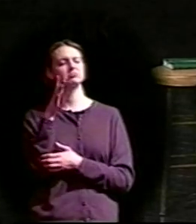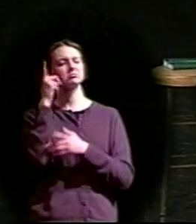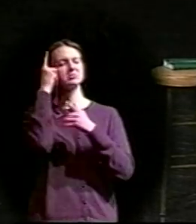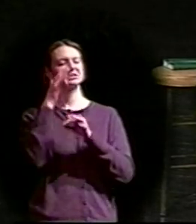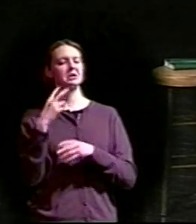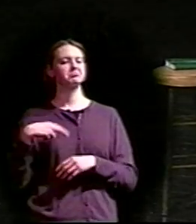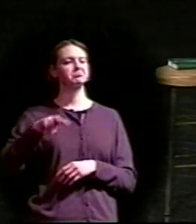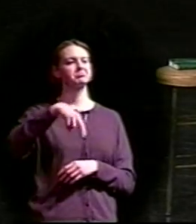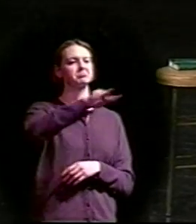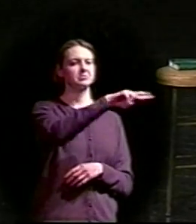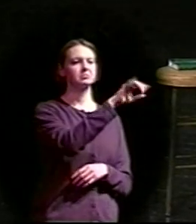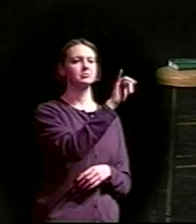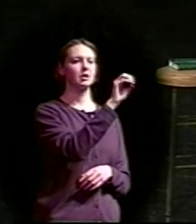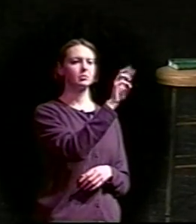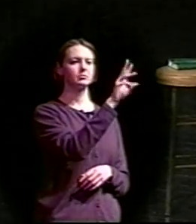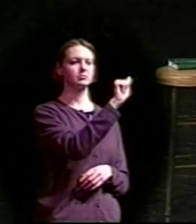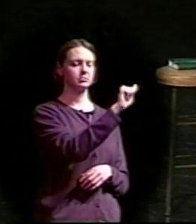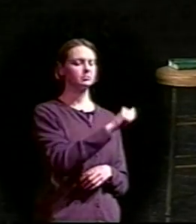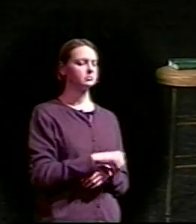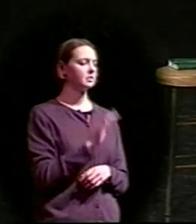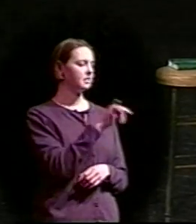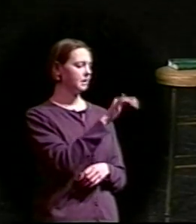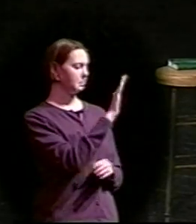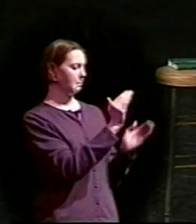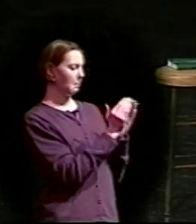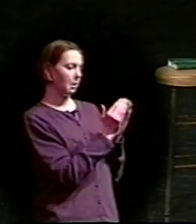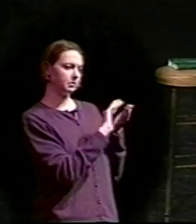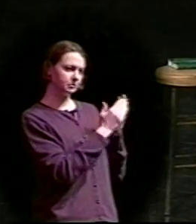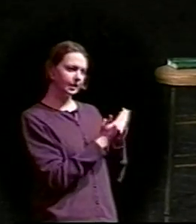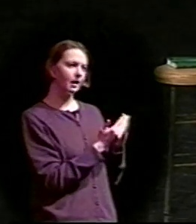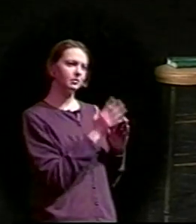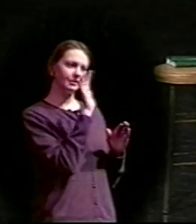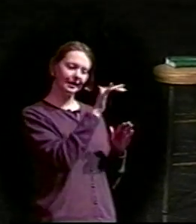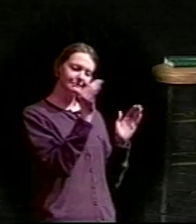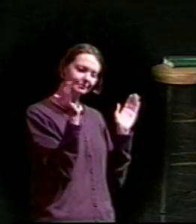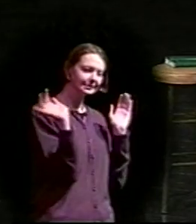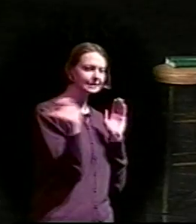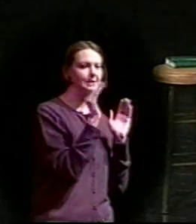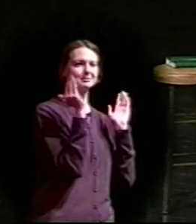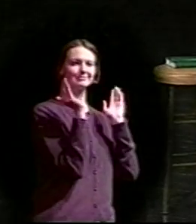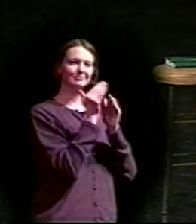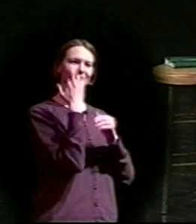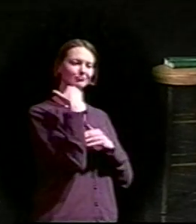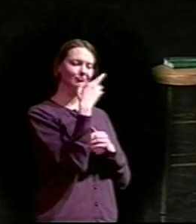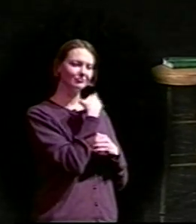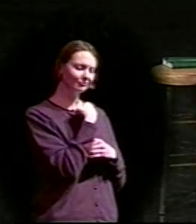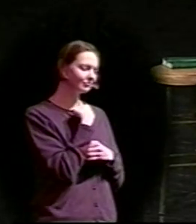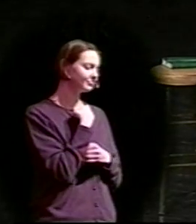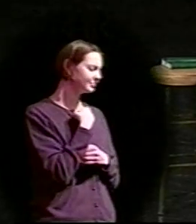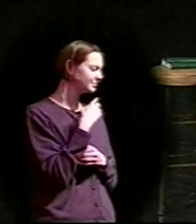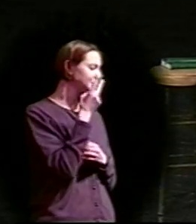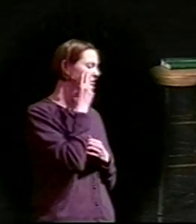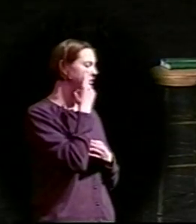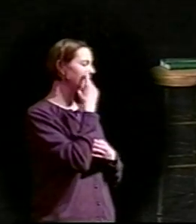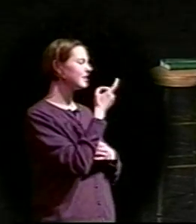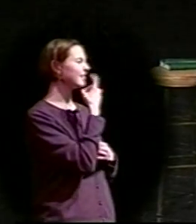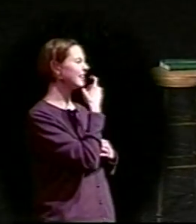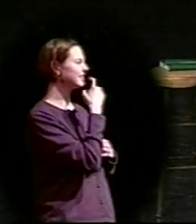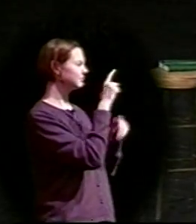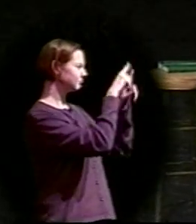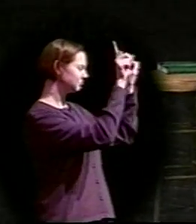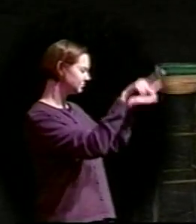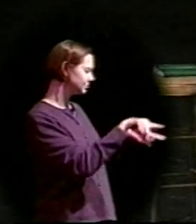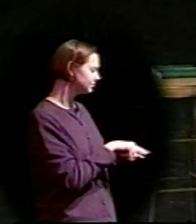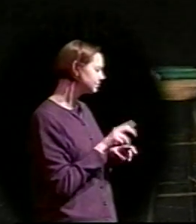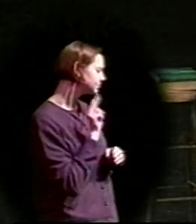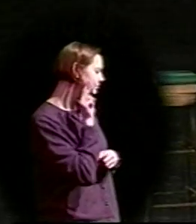to Iowa. He went to that same small town, to that same restaurant, to that same dusty glass case in the corner.